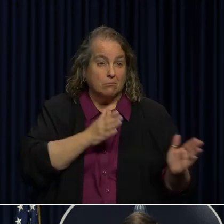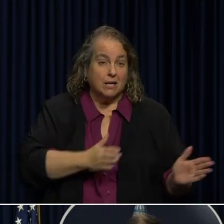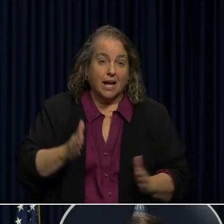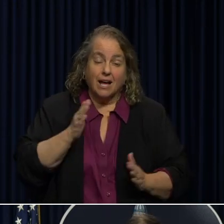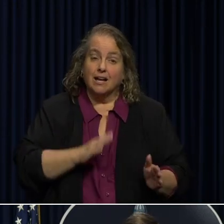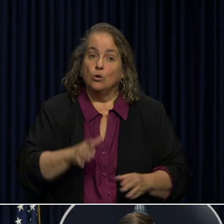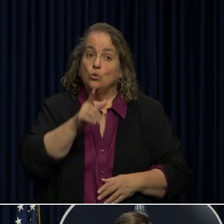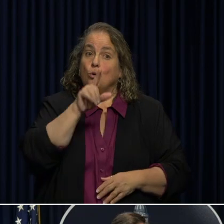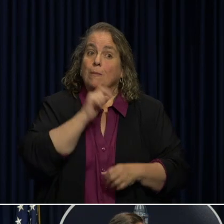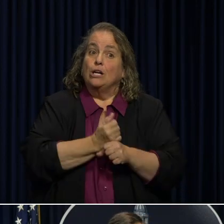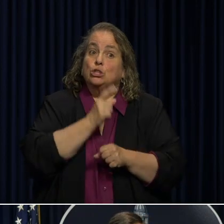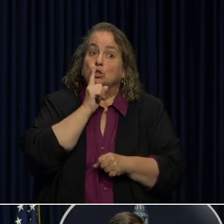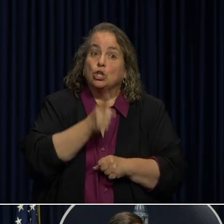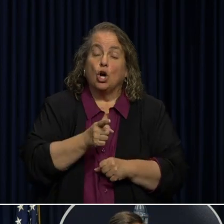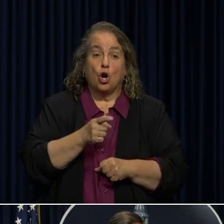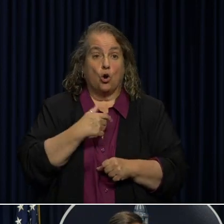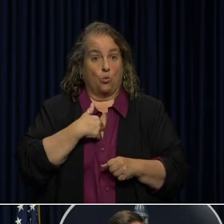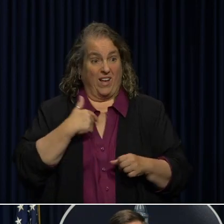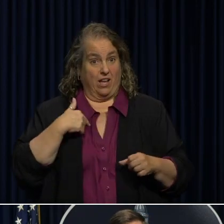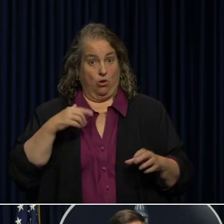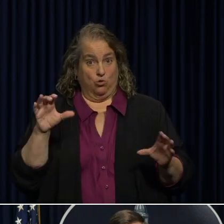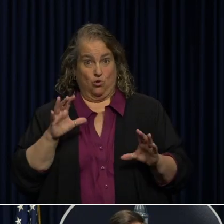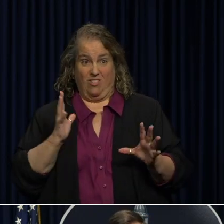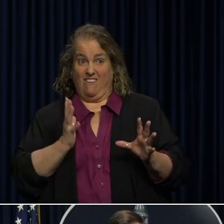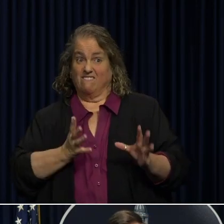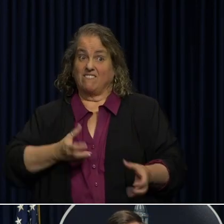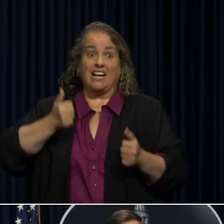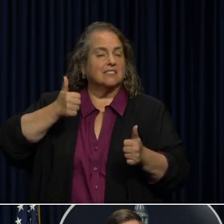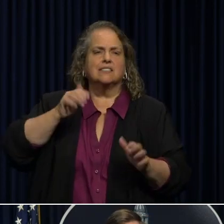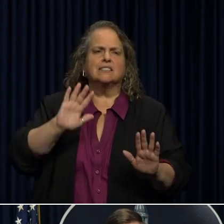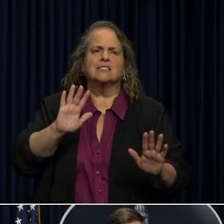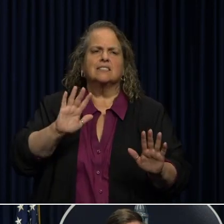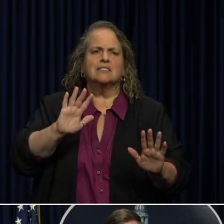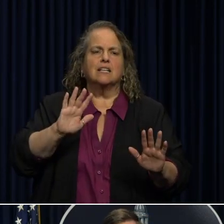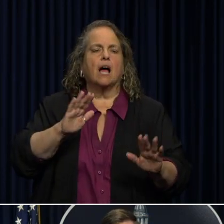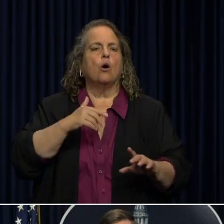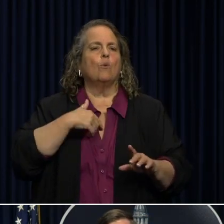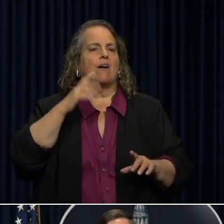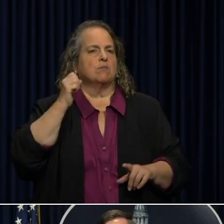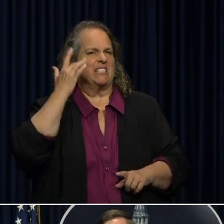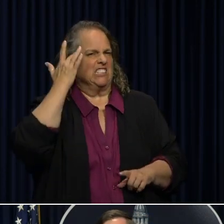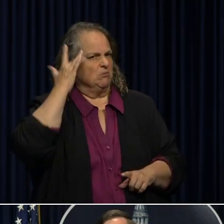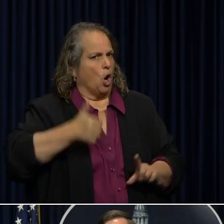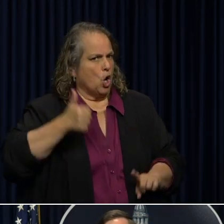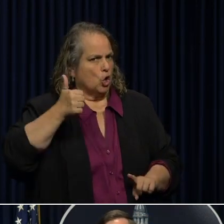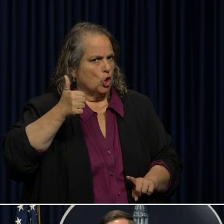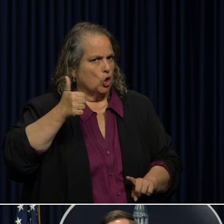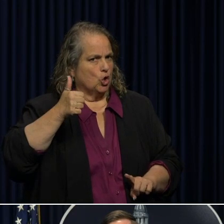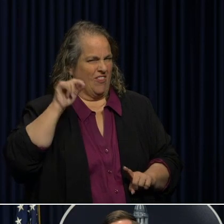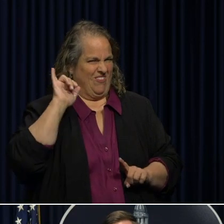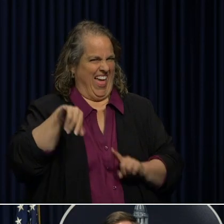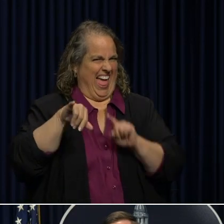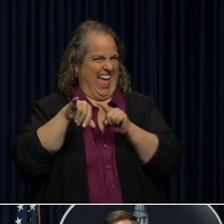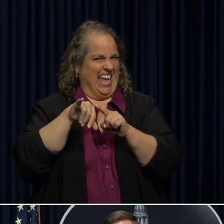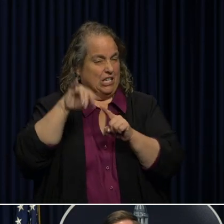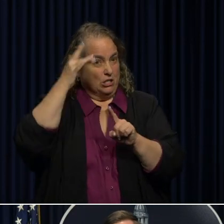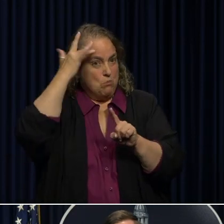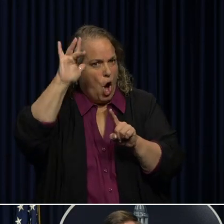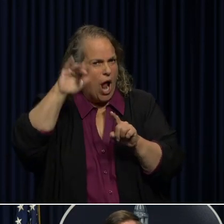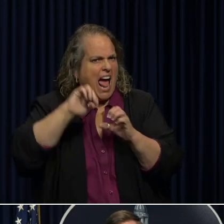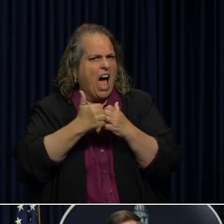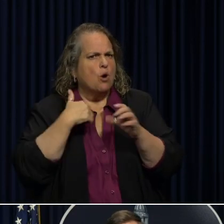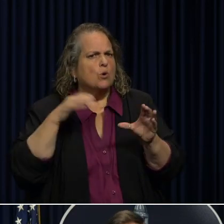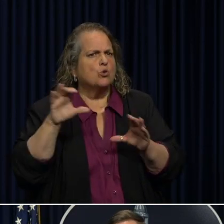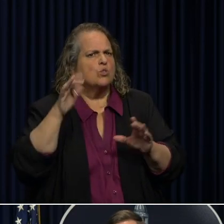this not the fastest, but the smartest and the best to protect our people and to make sure